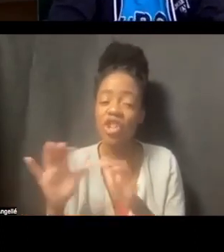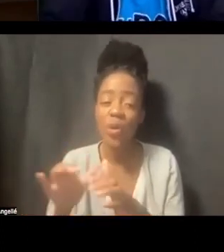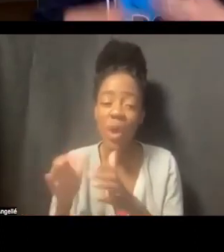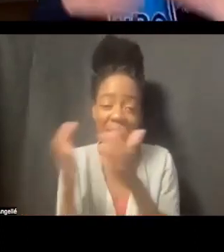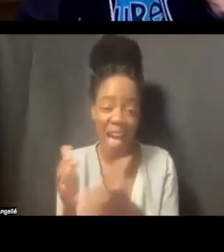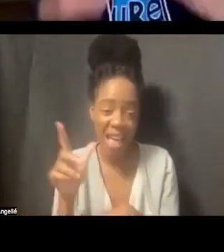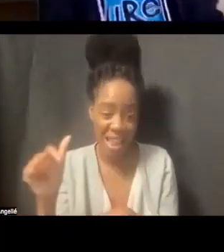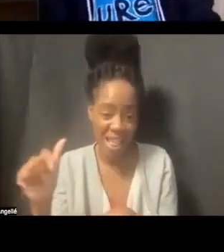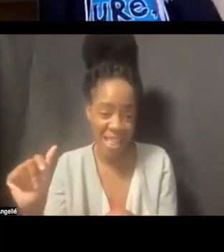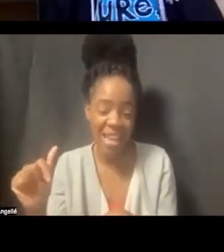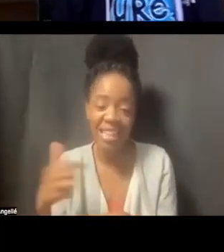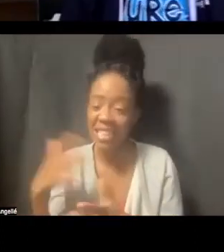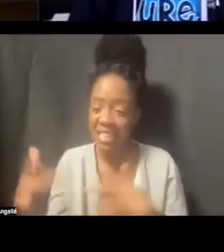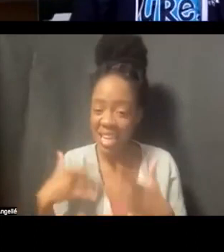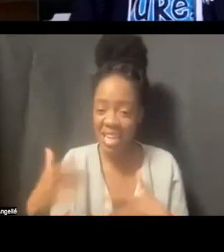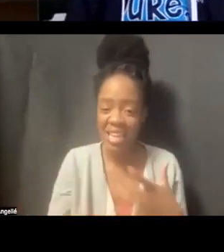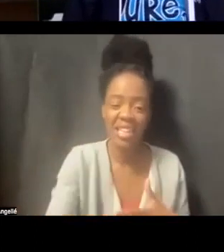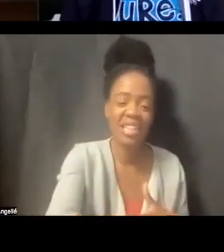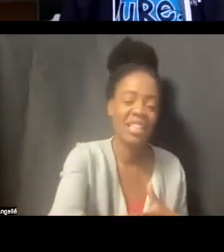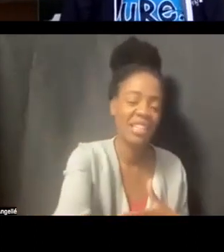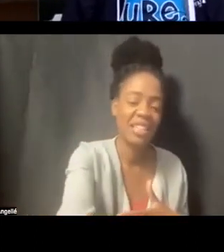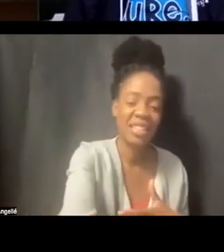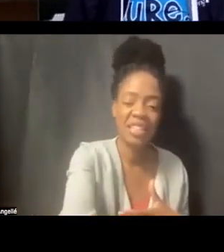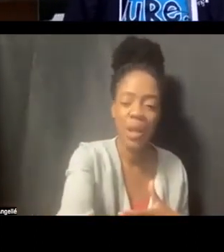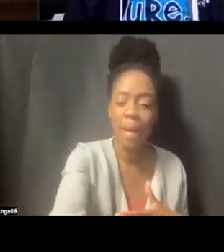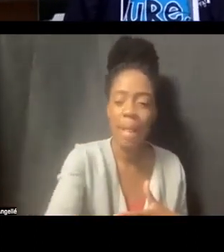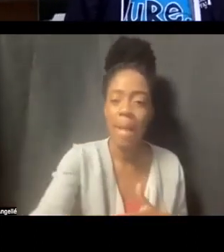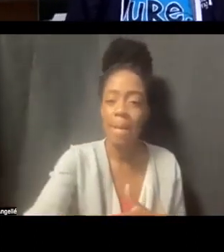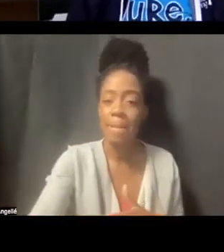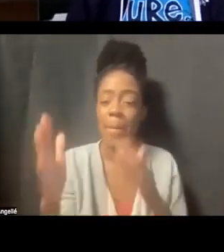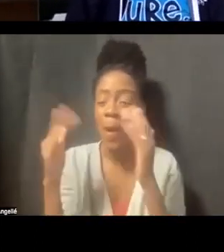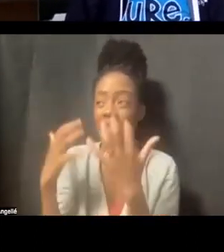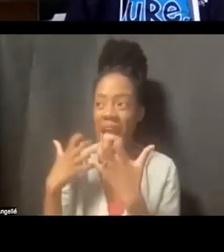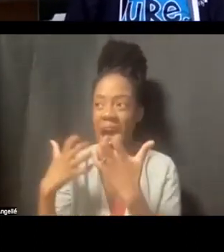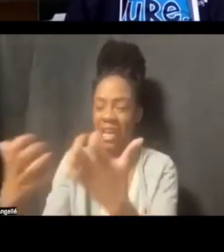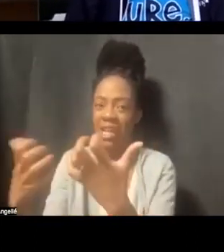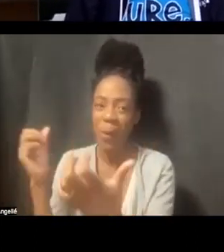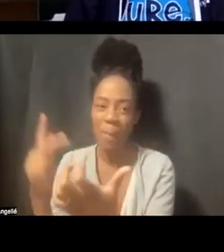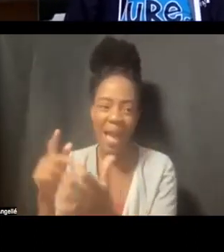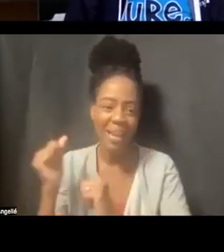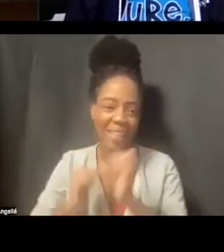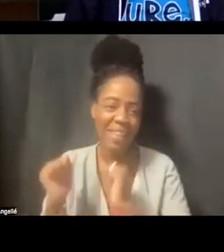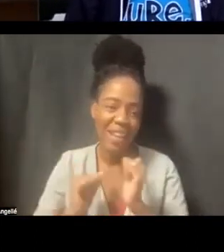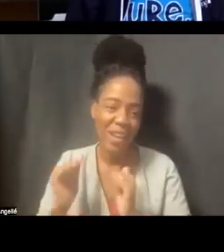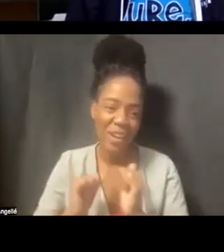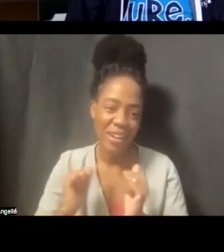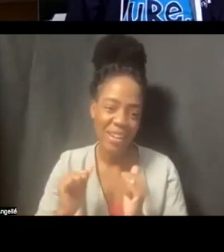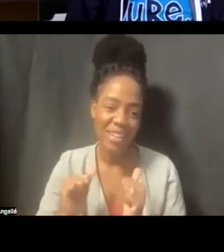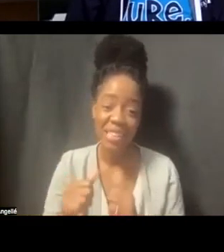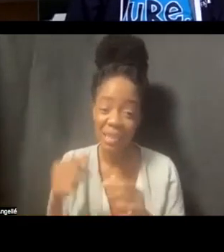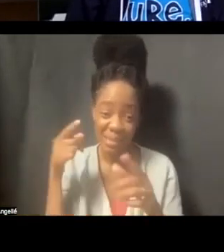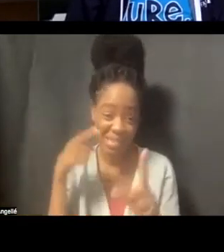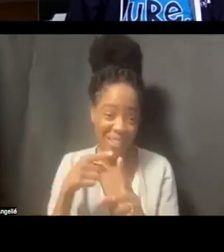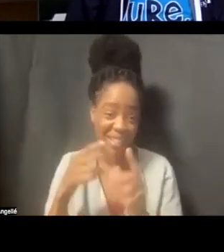And just having the response now with hopefully audiences coming back into theaters, there's nothing better, especially with a comedy